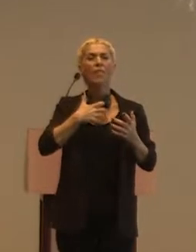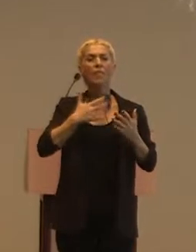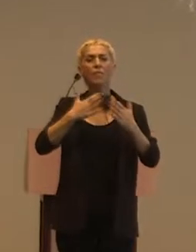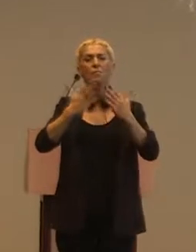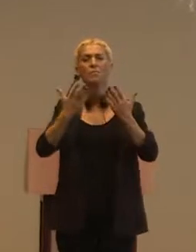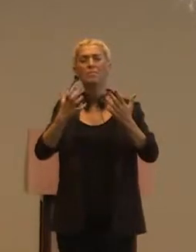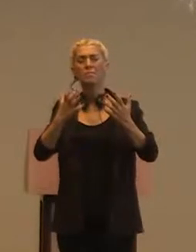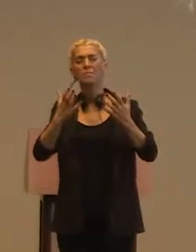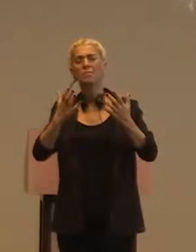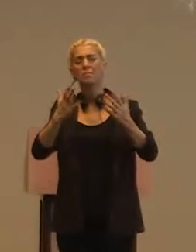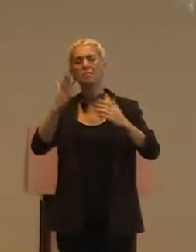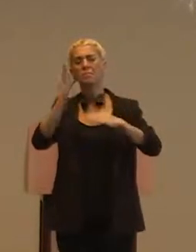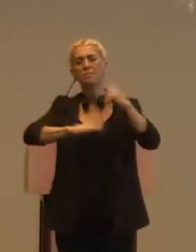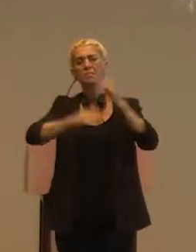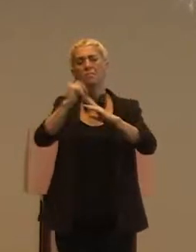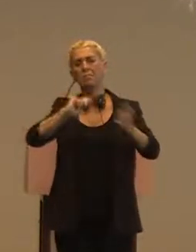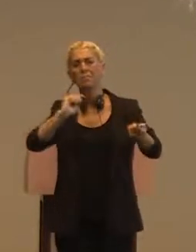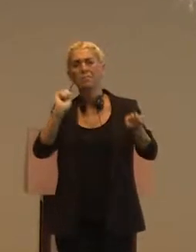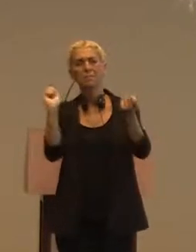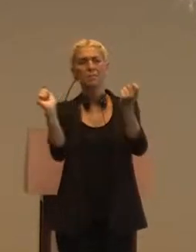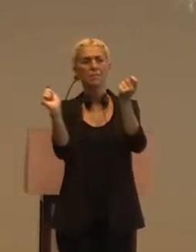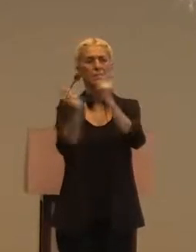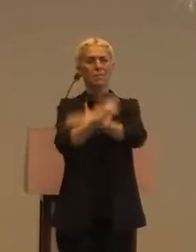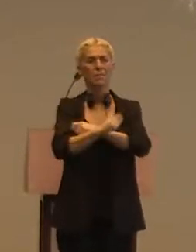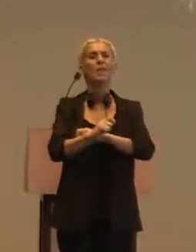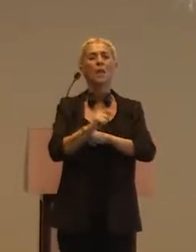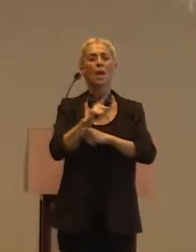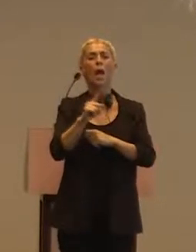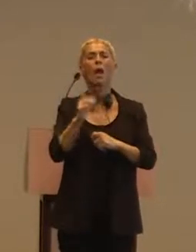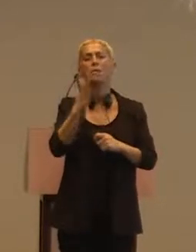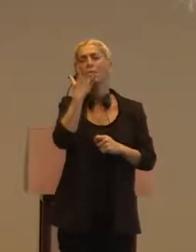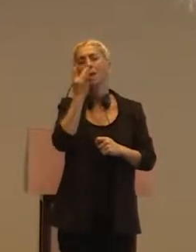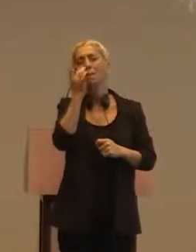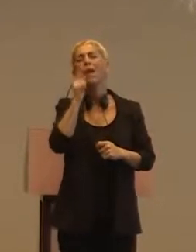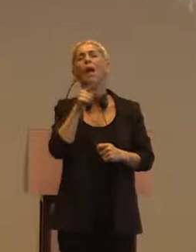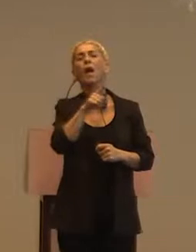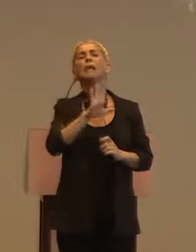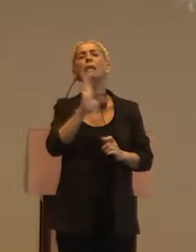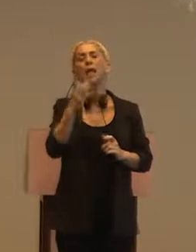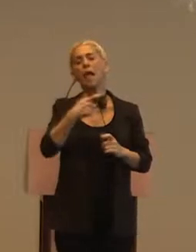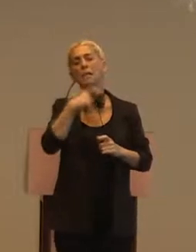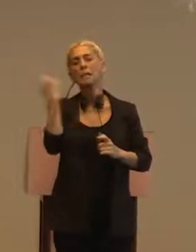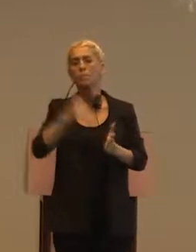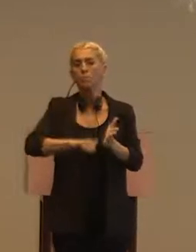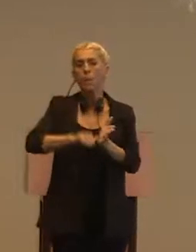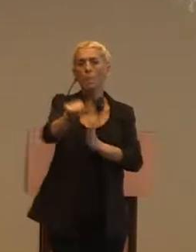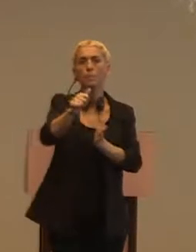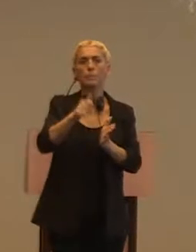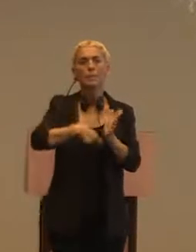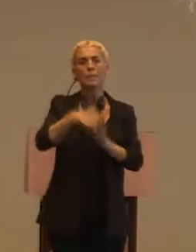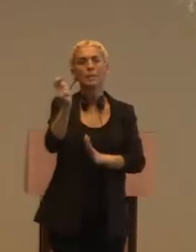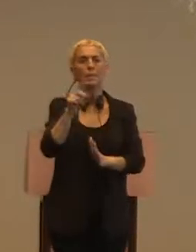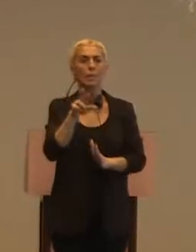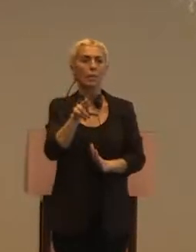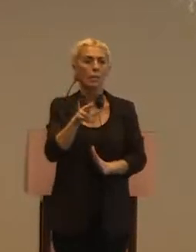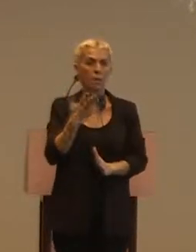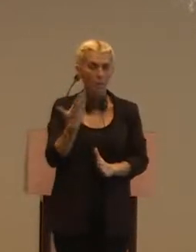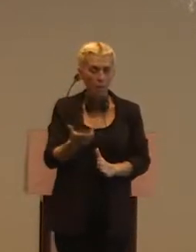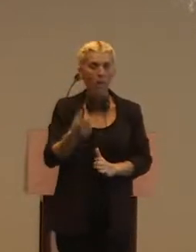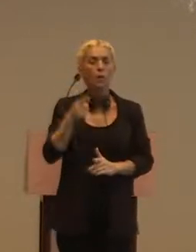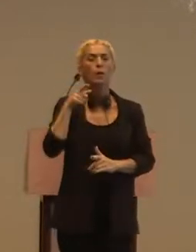the urban transformation in fact keeps destroying the city after